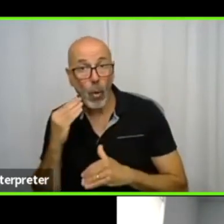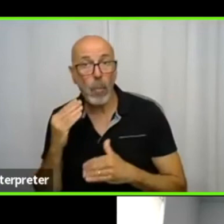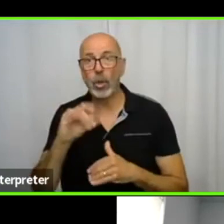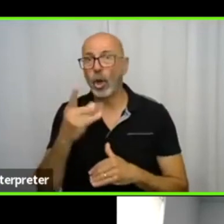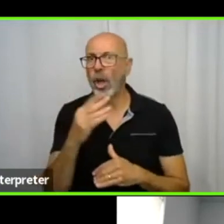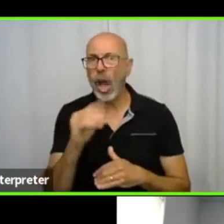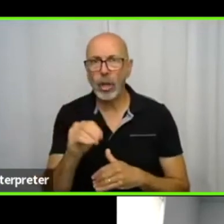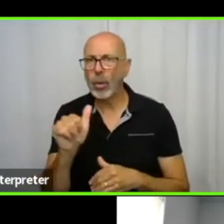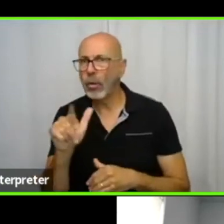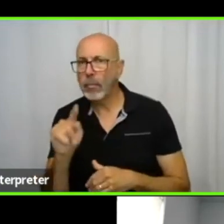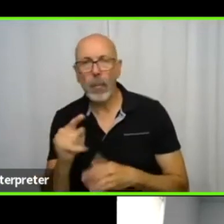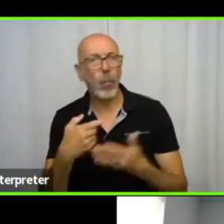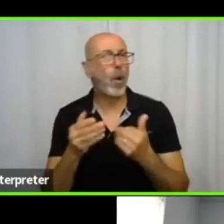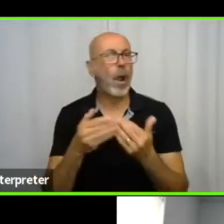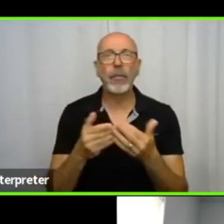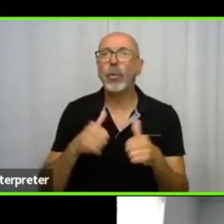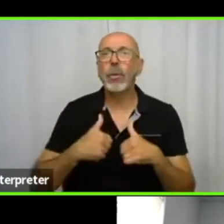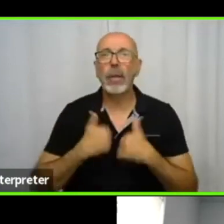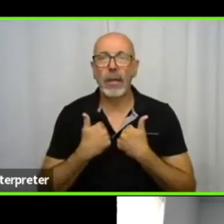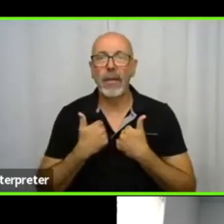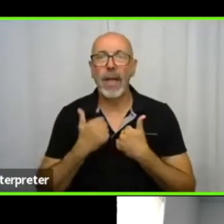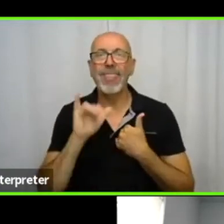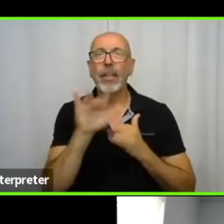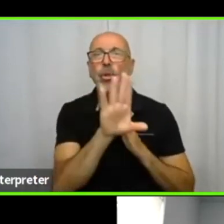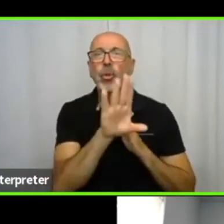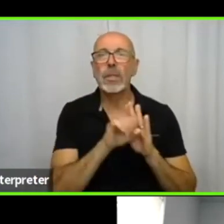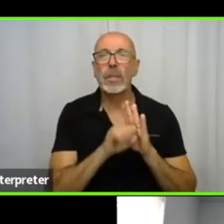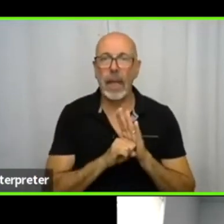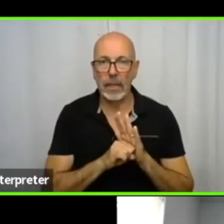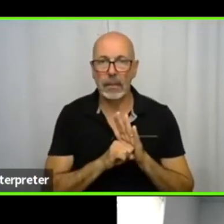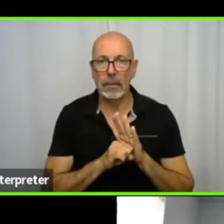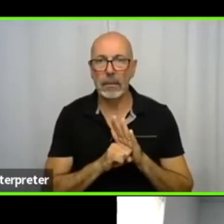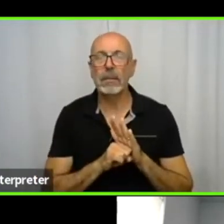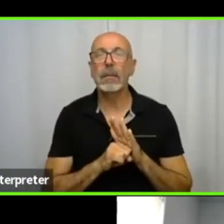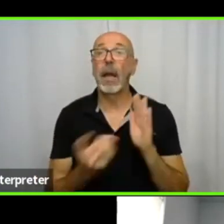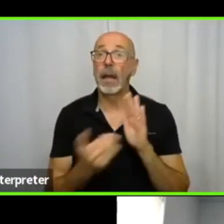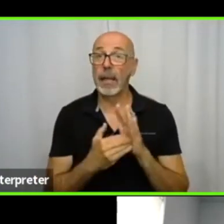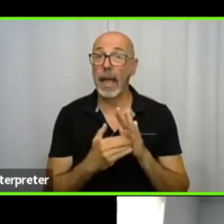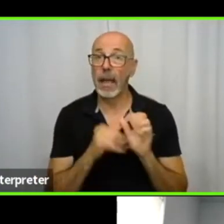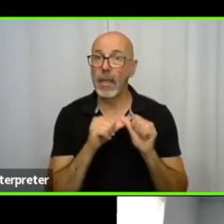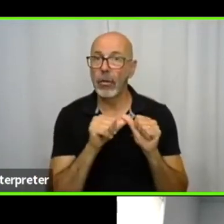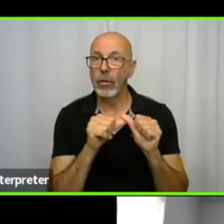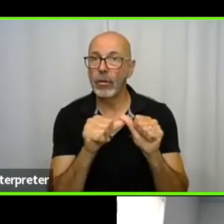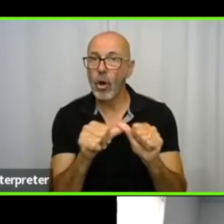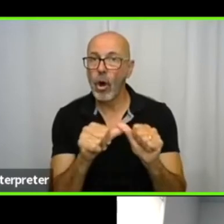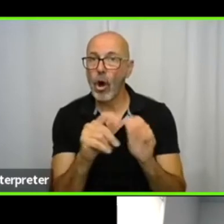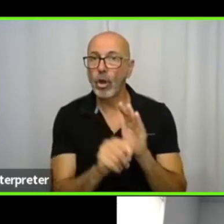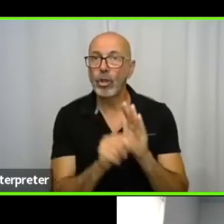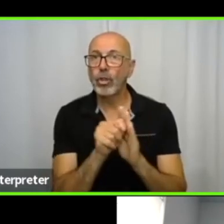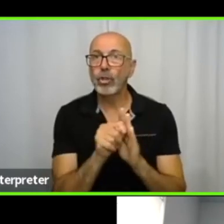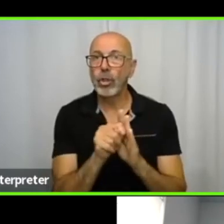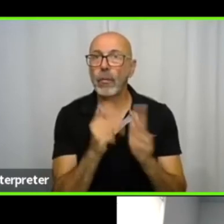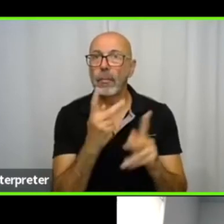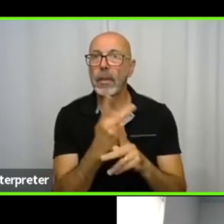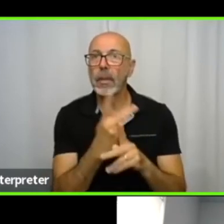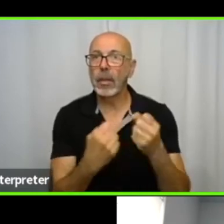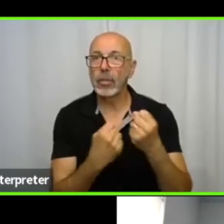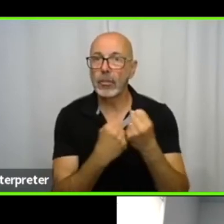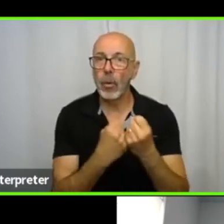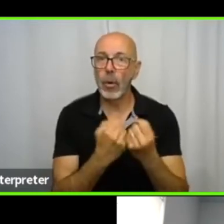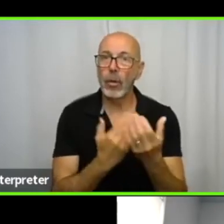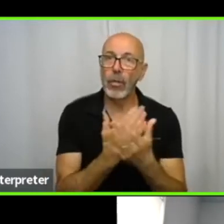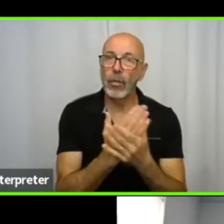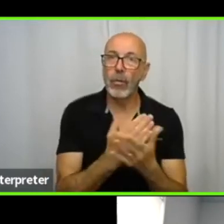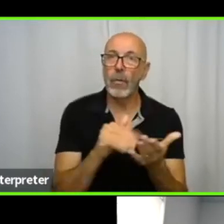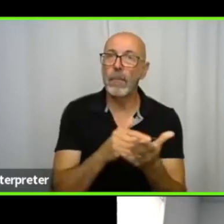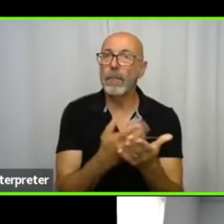apartment, whatever it might be, that is your state. And to get the long-term care supports and health care through Medicaid that you